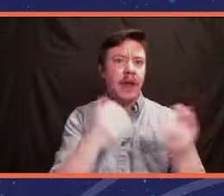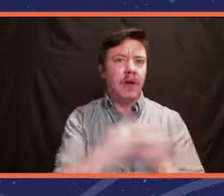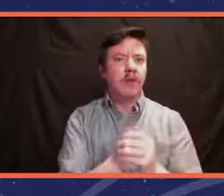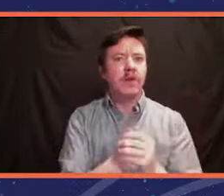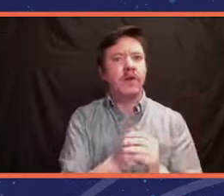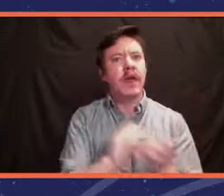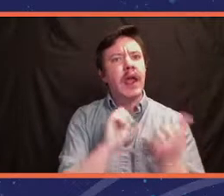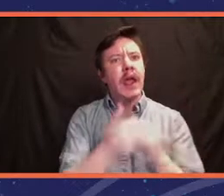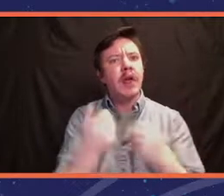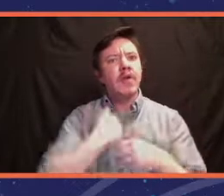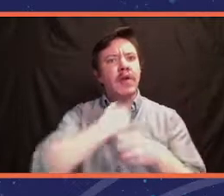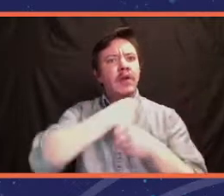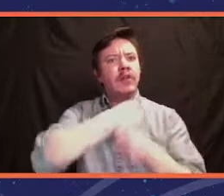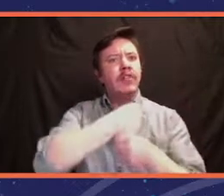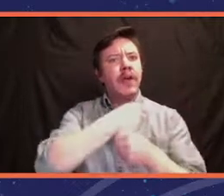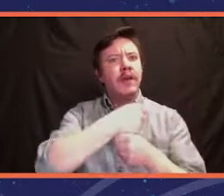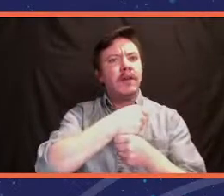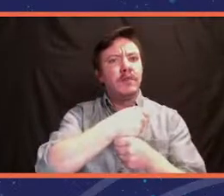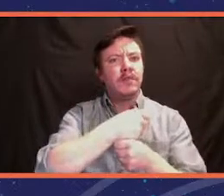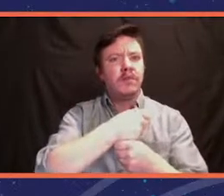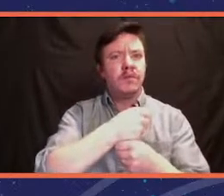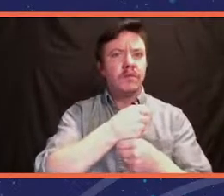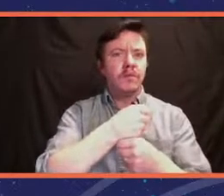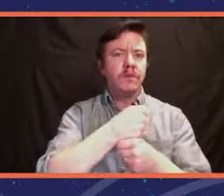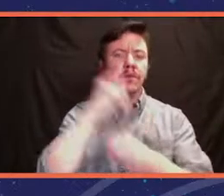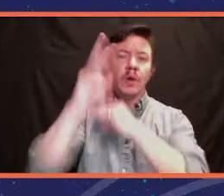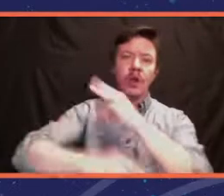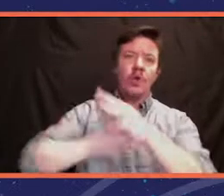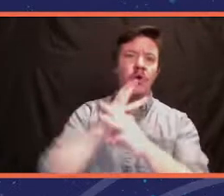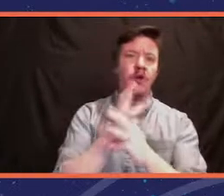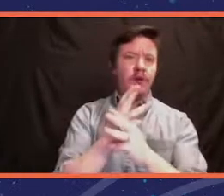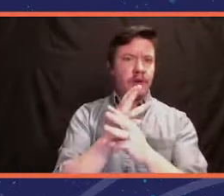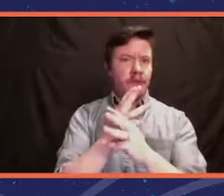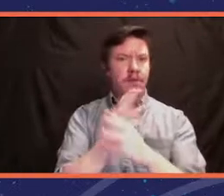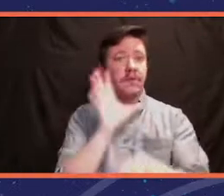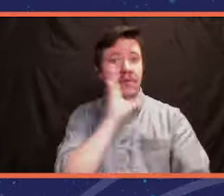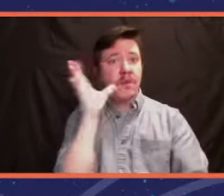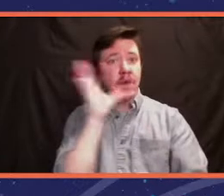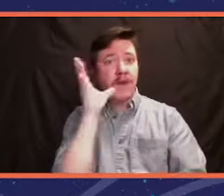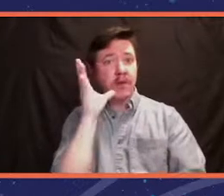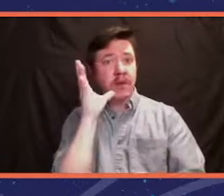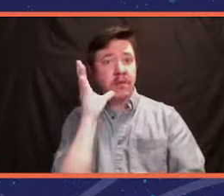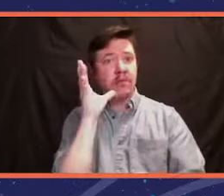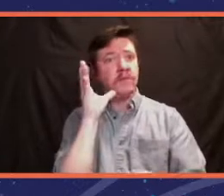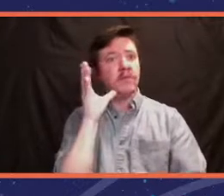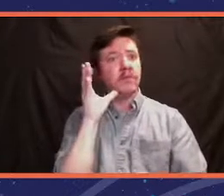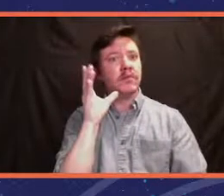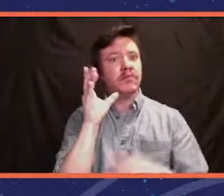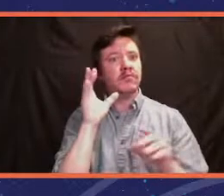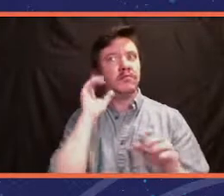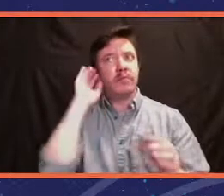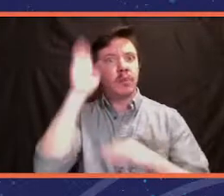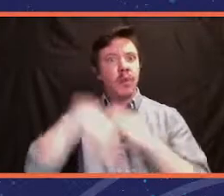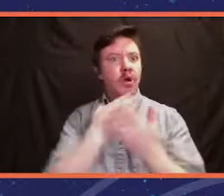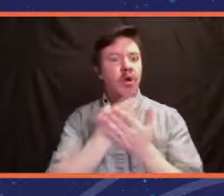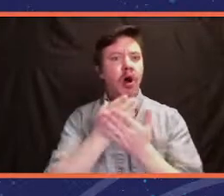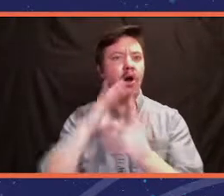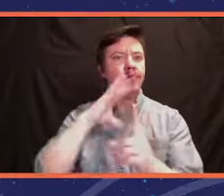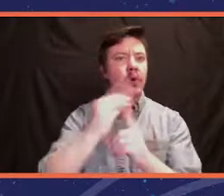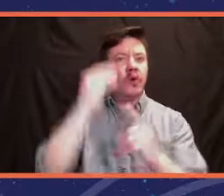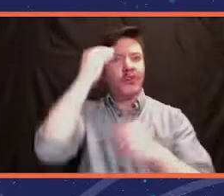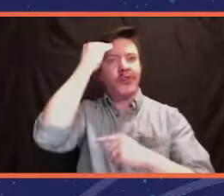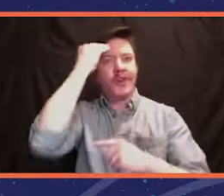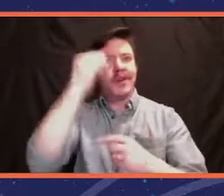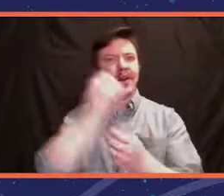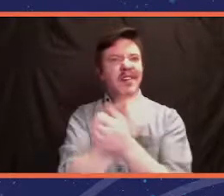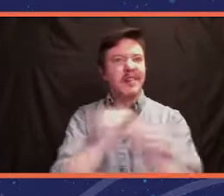create a world of a farming where everyone's cultures and knowledge can like save the land, because